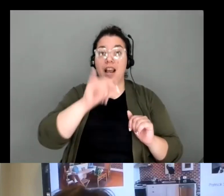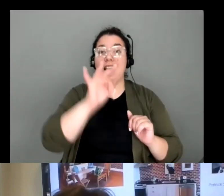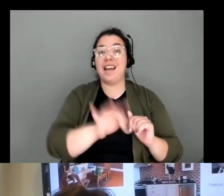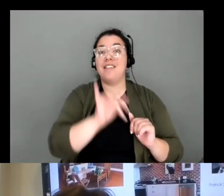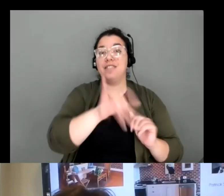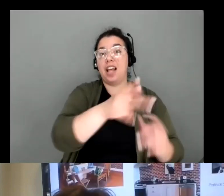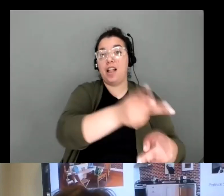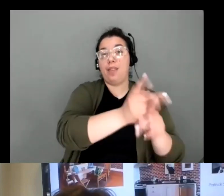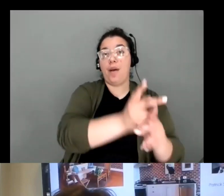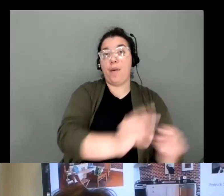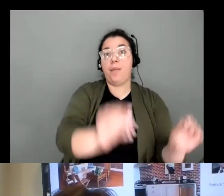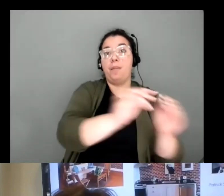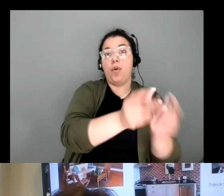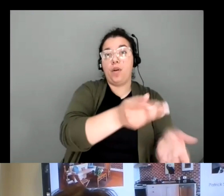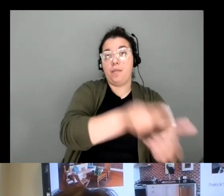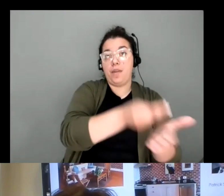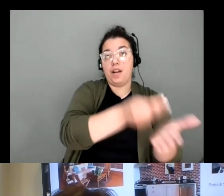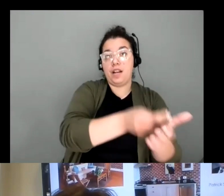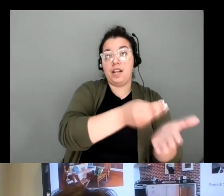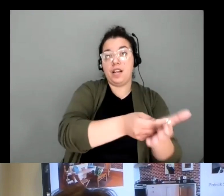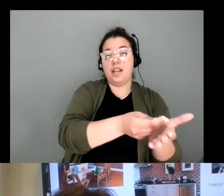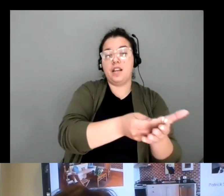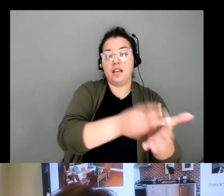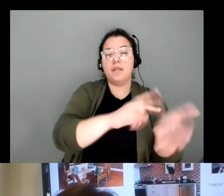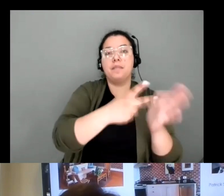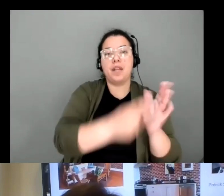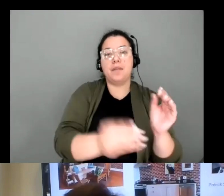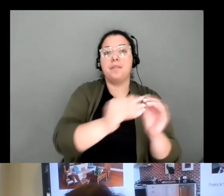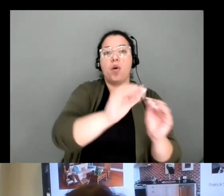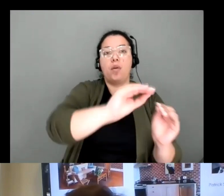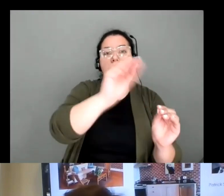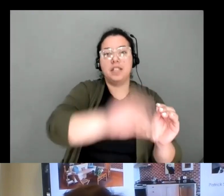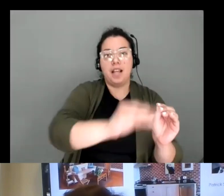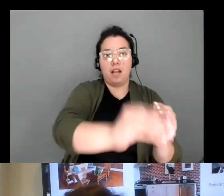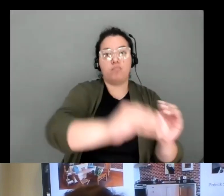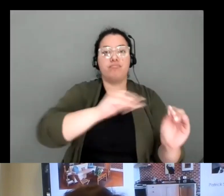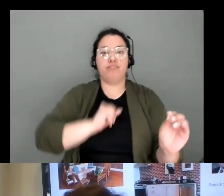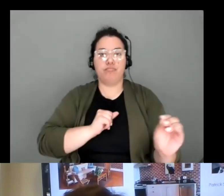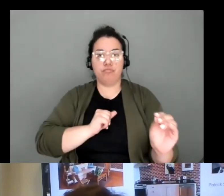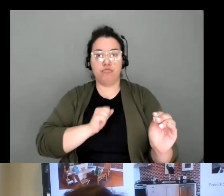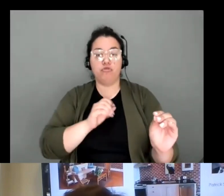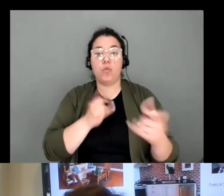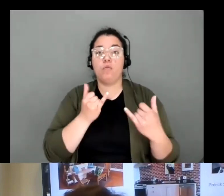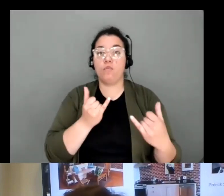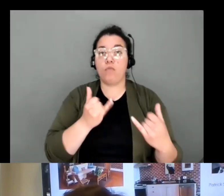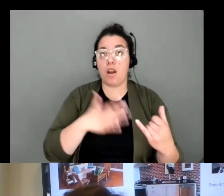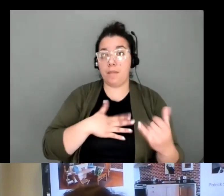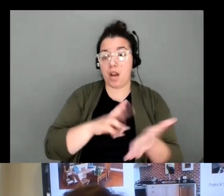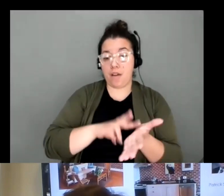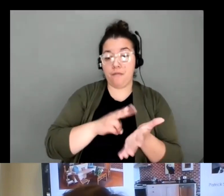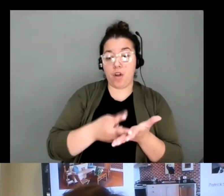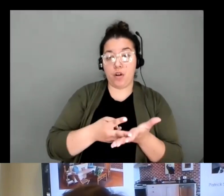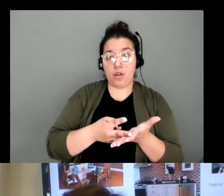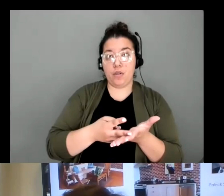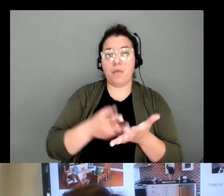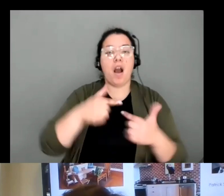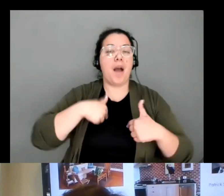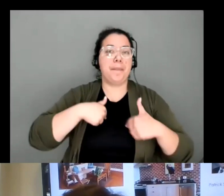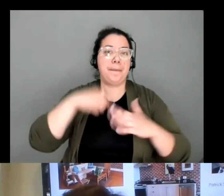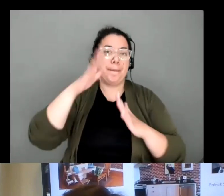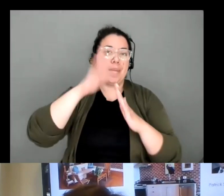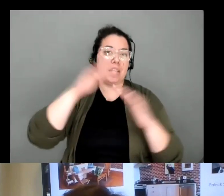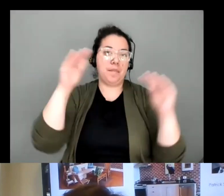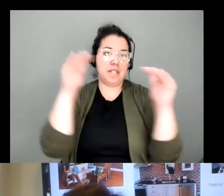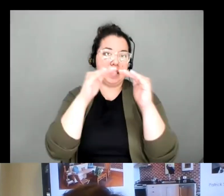more that we make off a percentage of a loan. So right now, my volume, if I would be I'm at the top tier, where